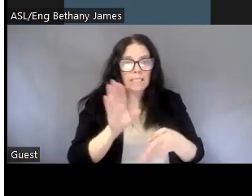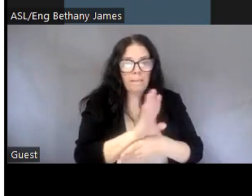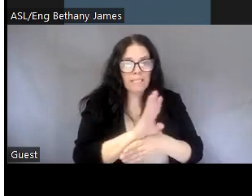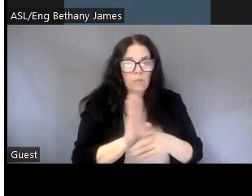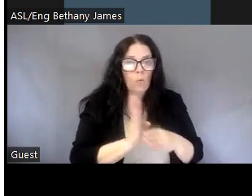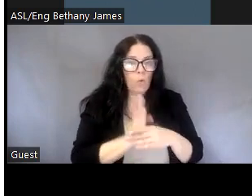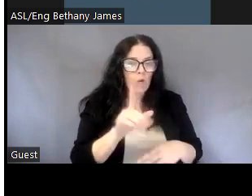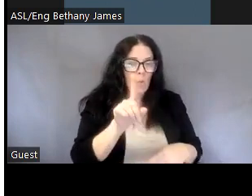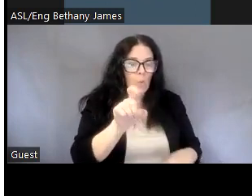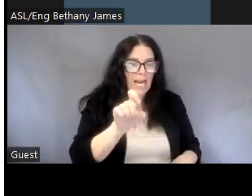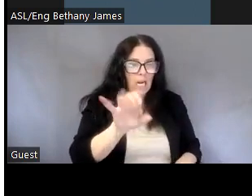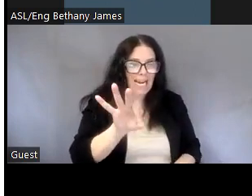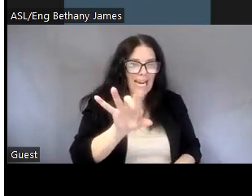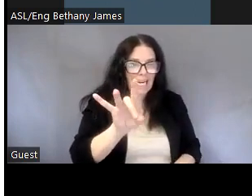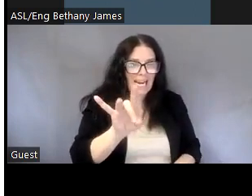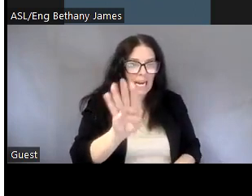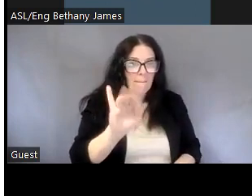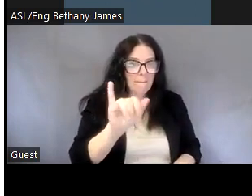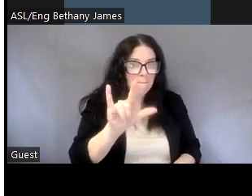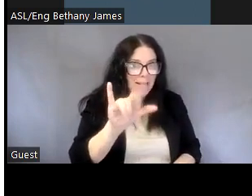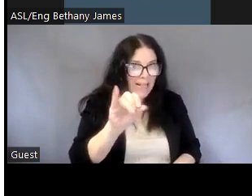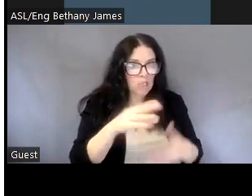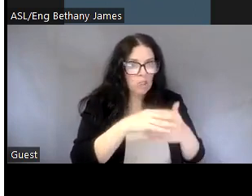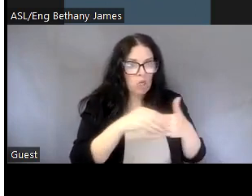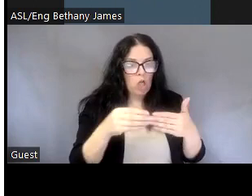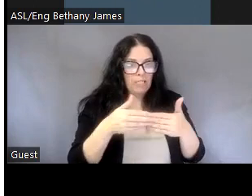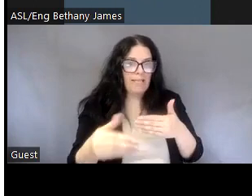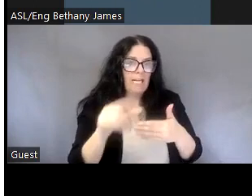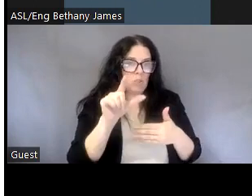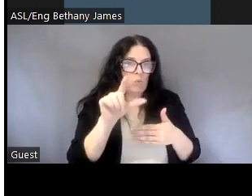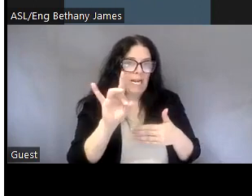over $198 billion in the next 20 years.